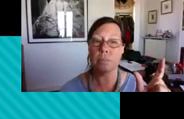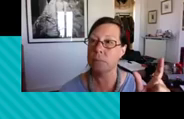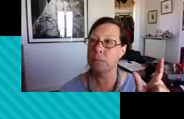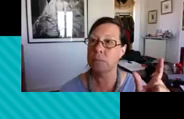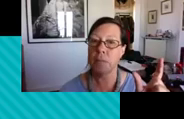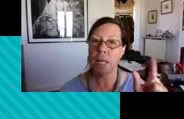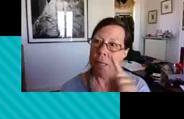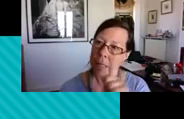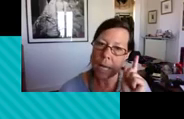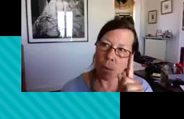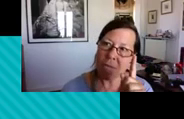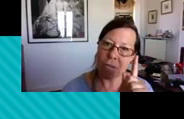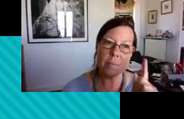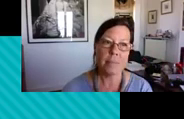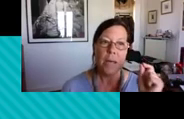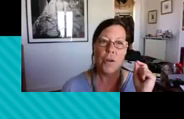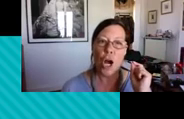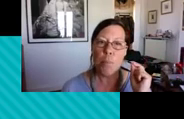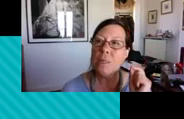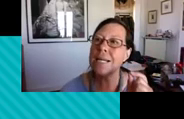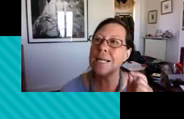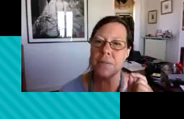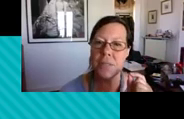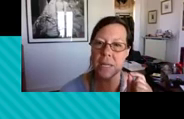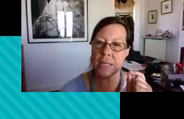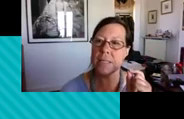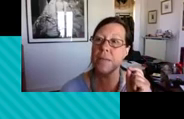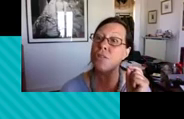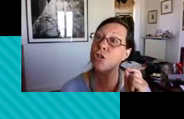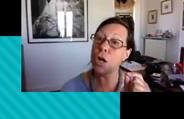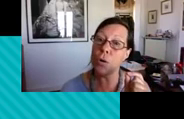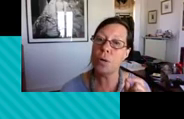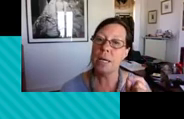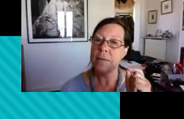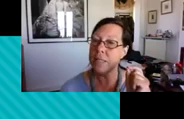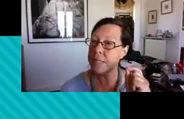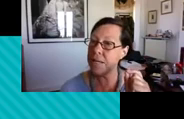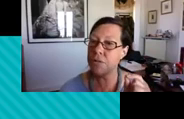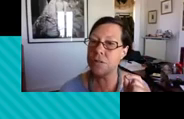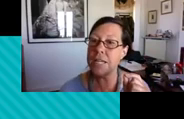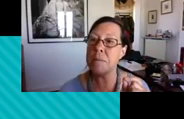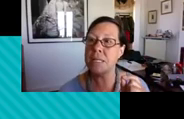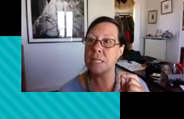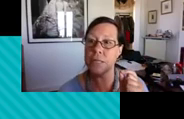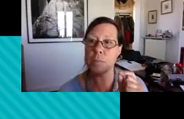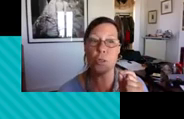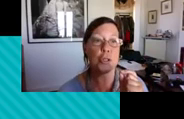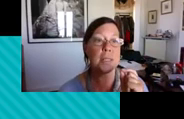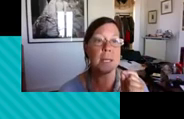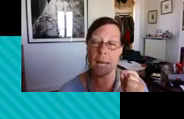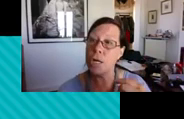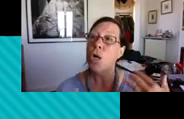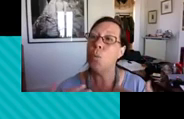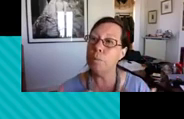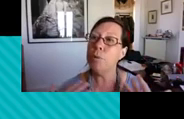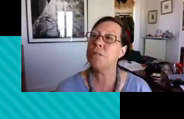exposure. However, there are plenty of studies that show that 10 to 15 minutes of exposure to